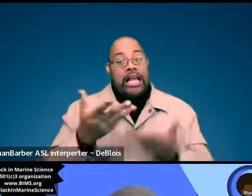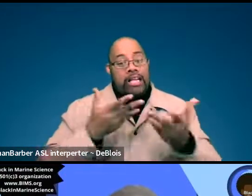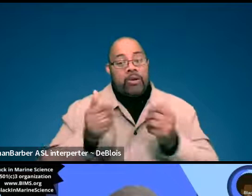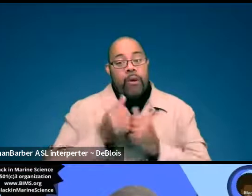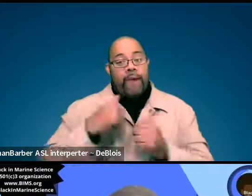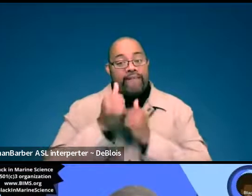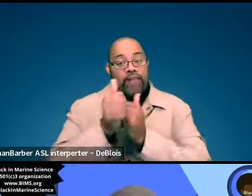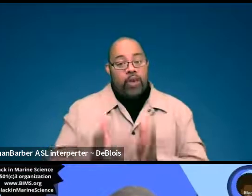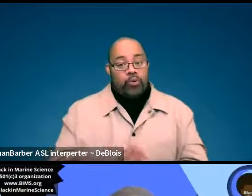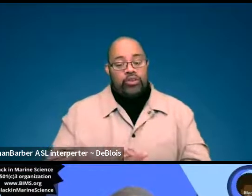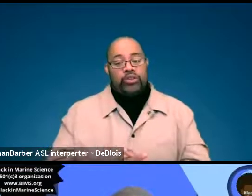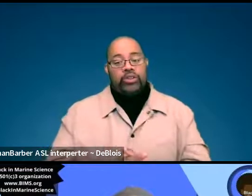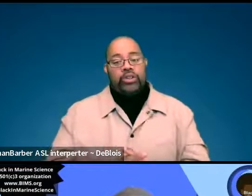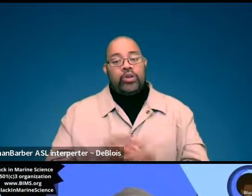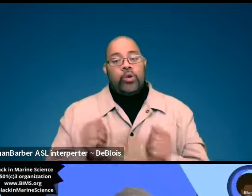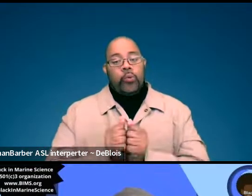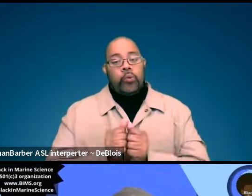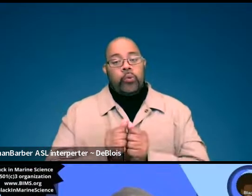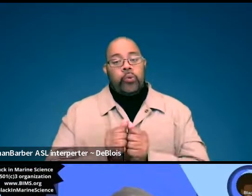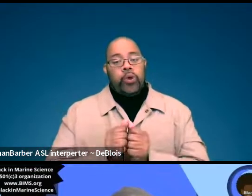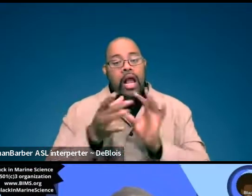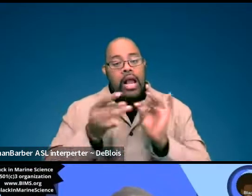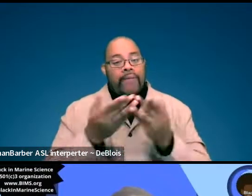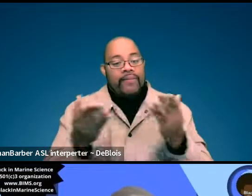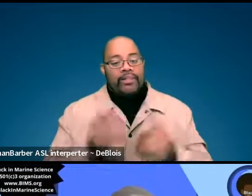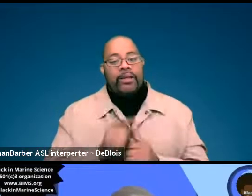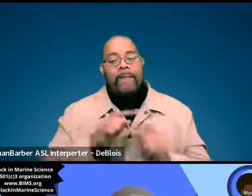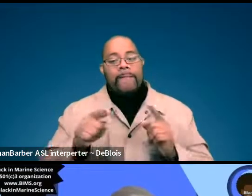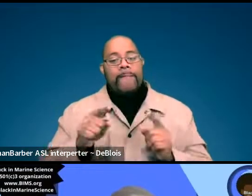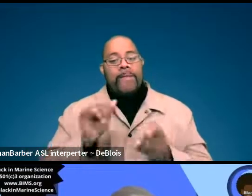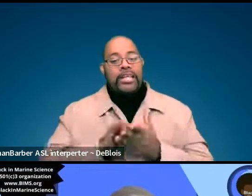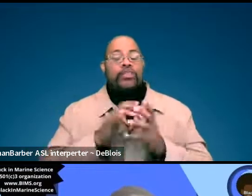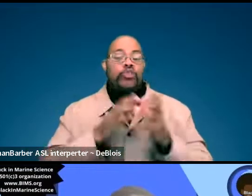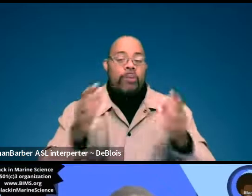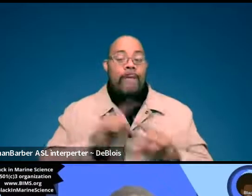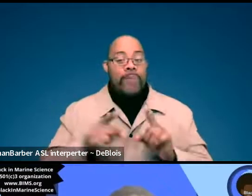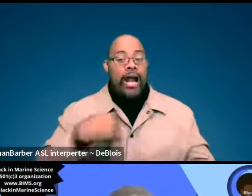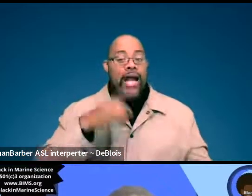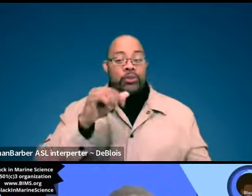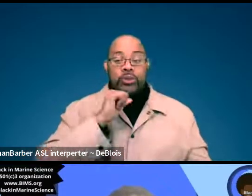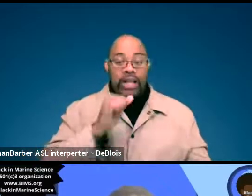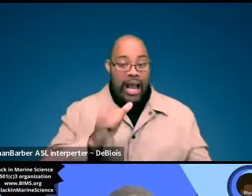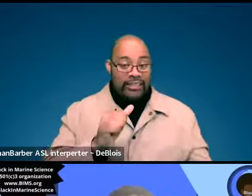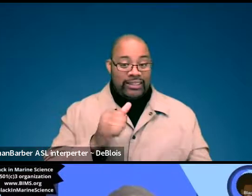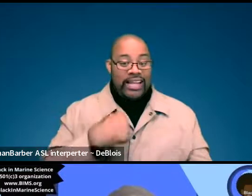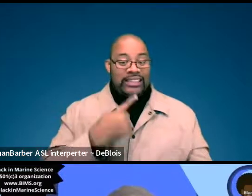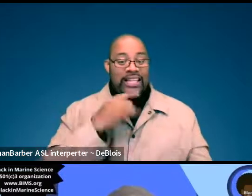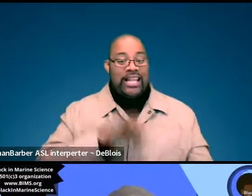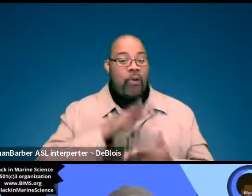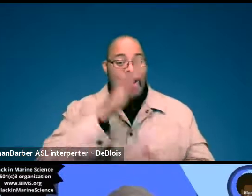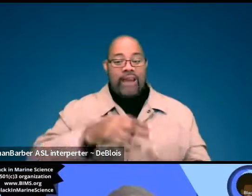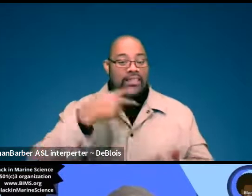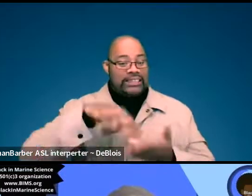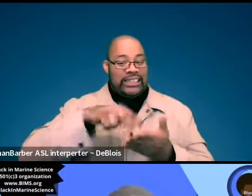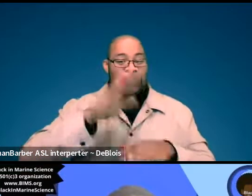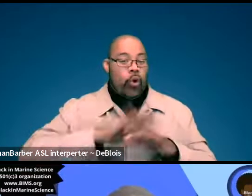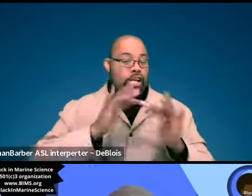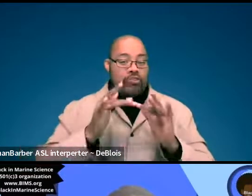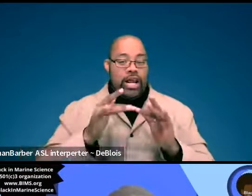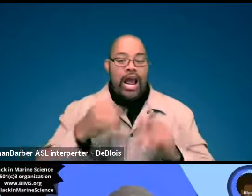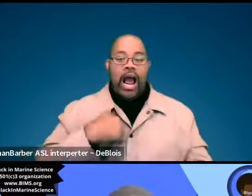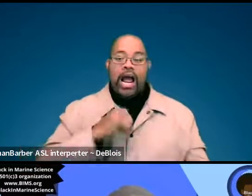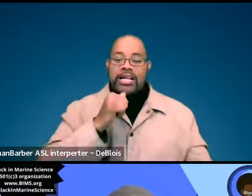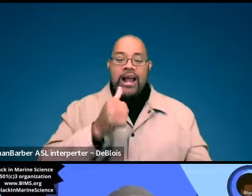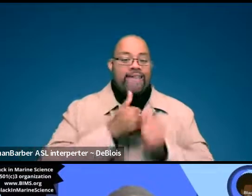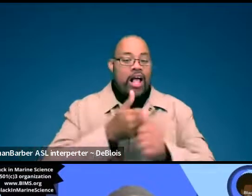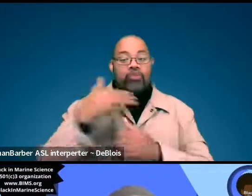my followers, with the comments and things like that, but it is too much. But I said that I would never dance on the internet. I would not